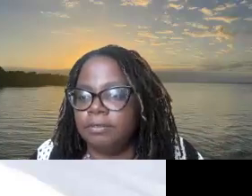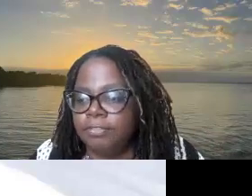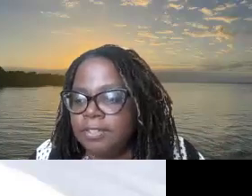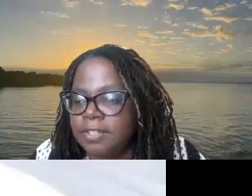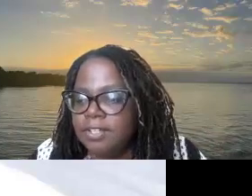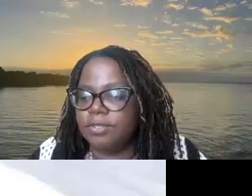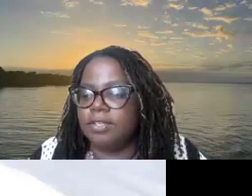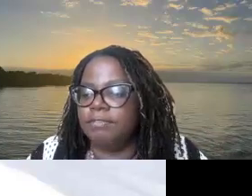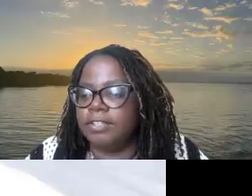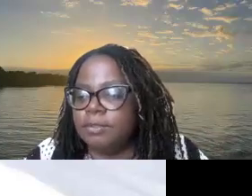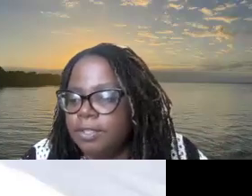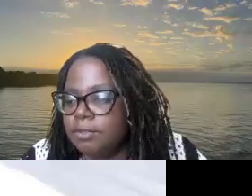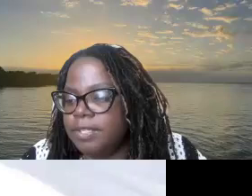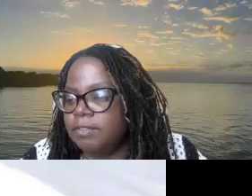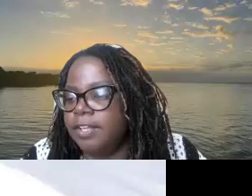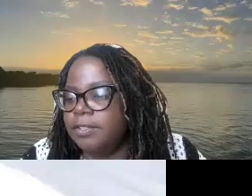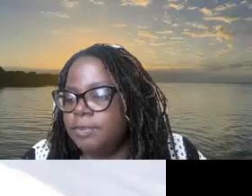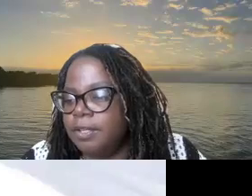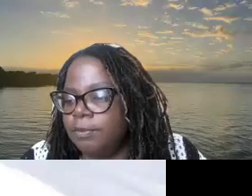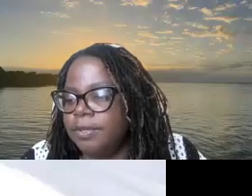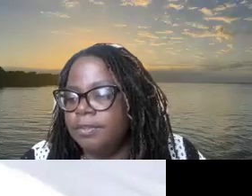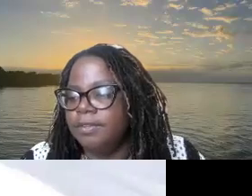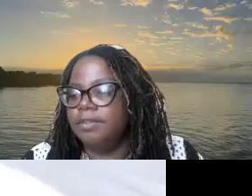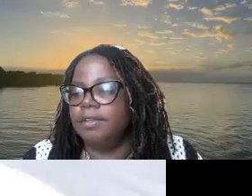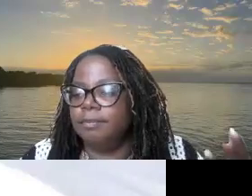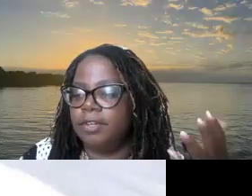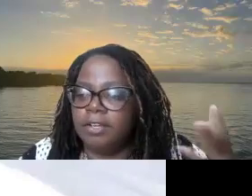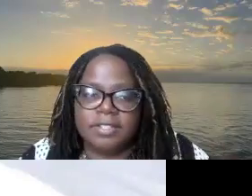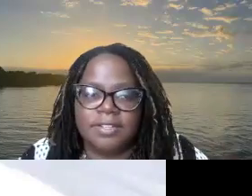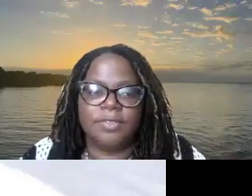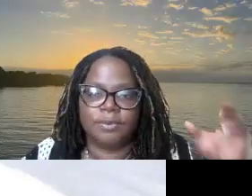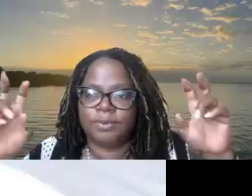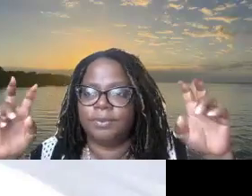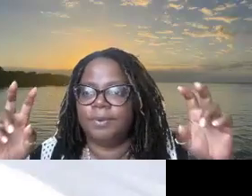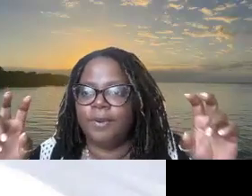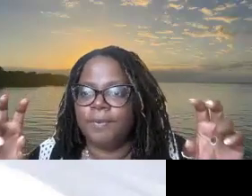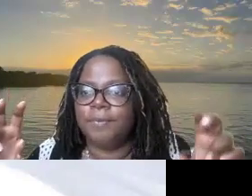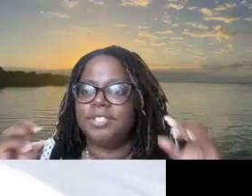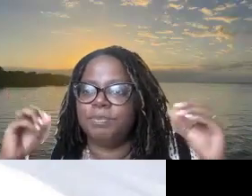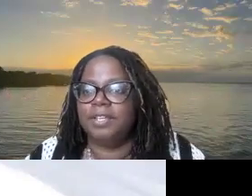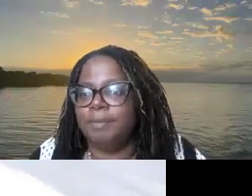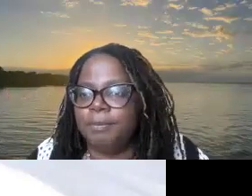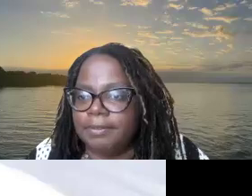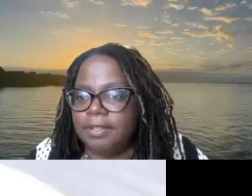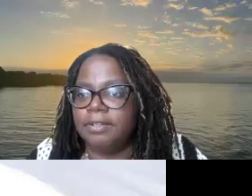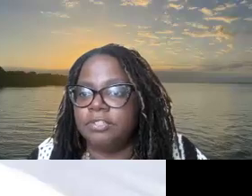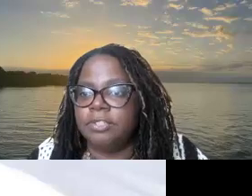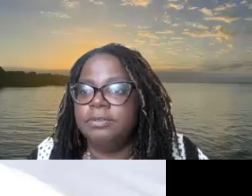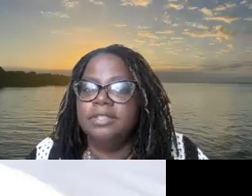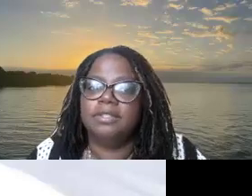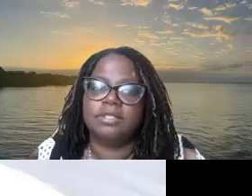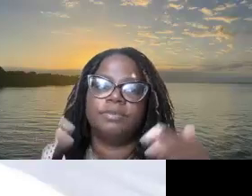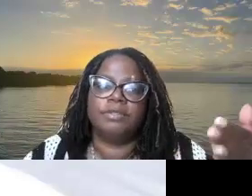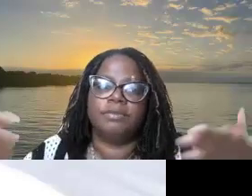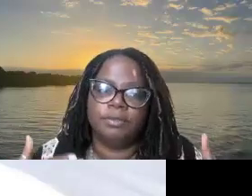might confront, so that a victim in domestic violence may not want to cause another quote unquote harm by speaking up about their